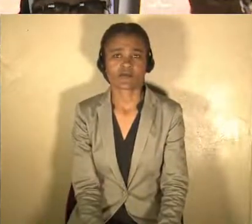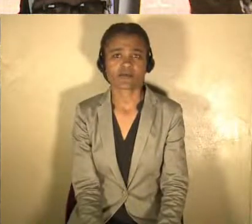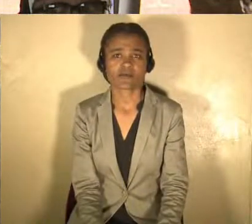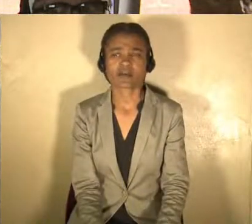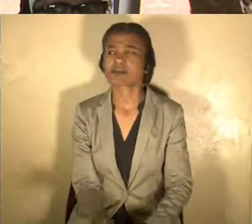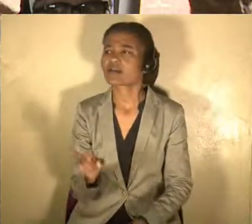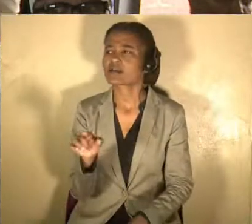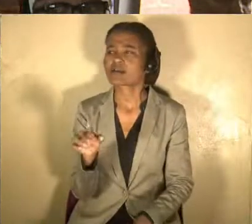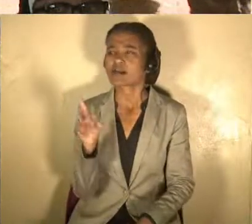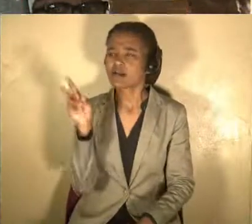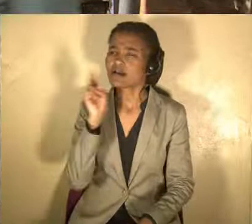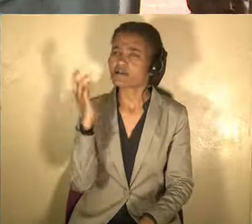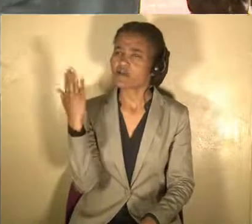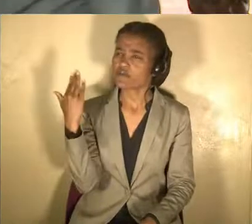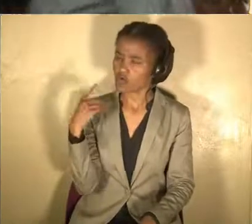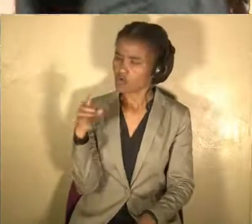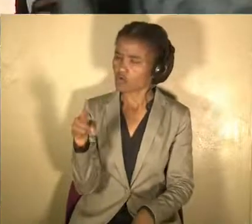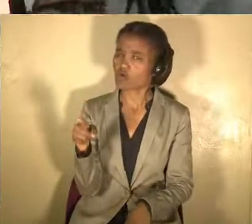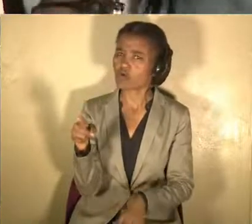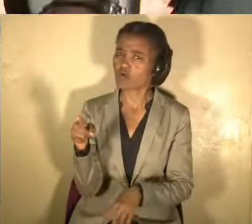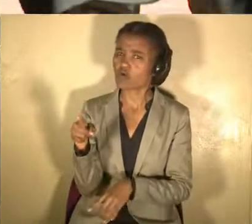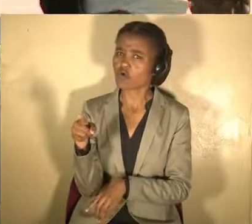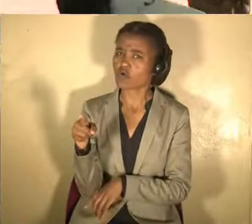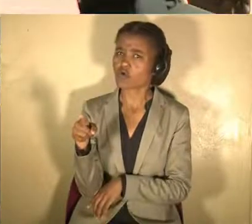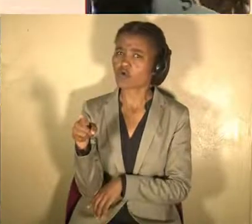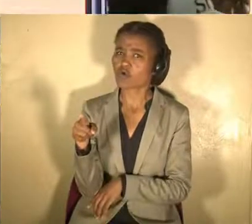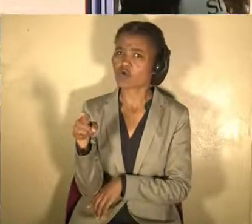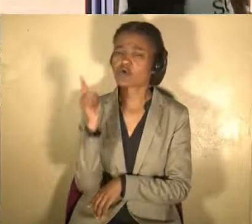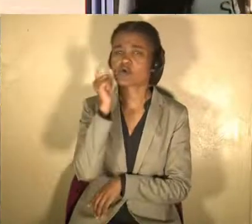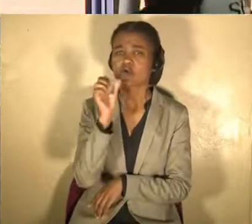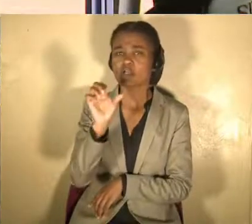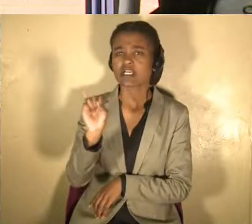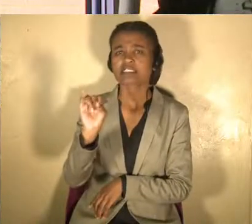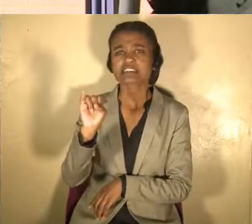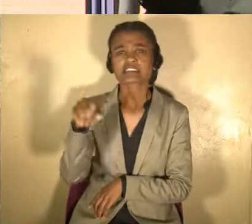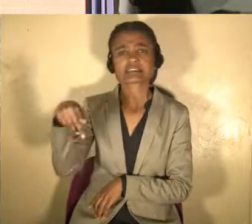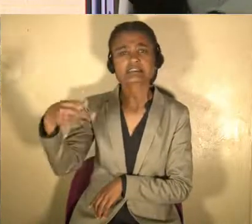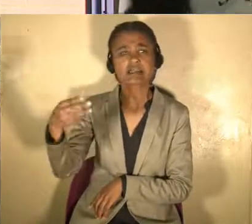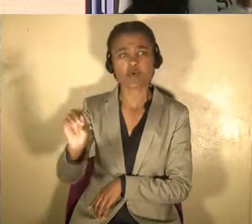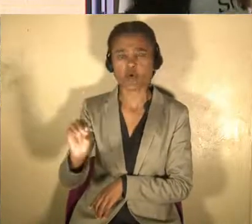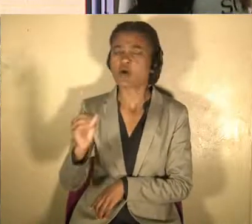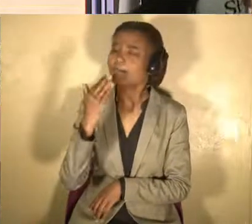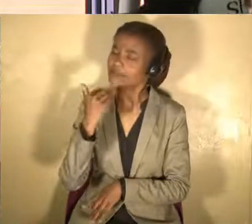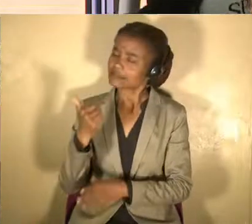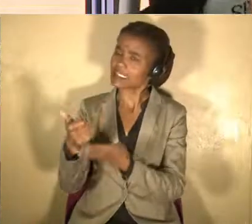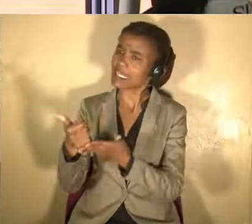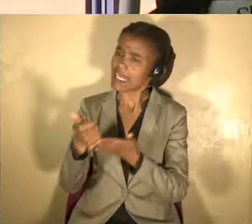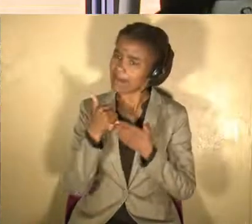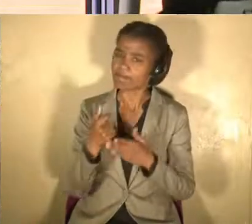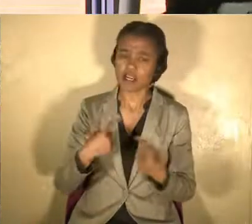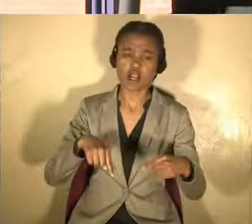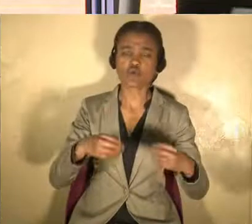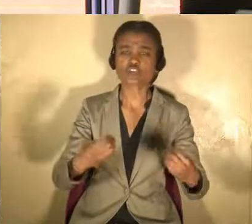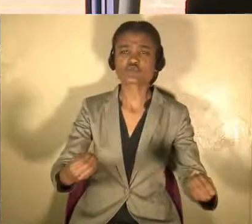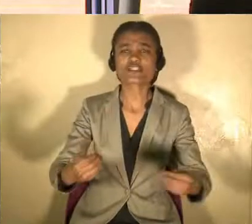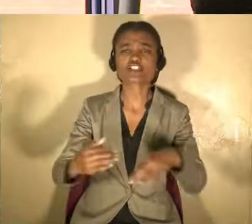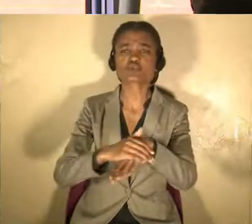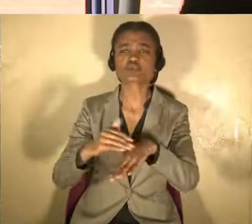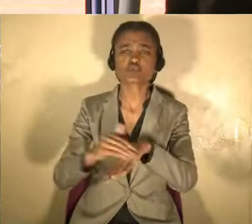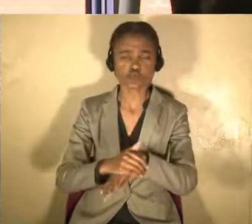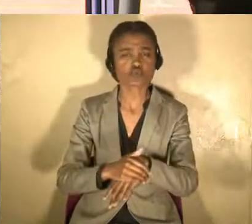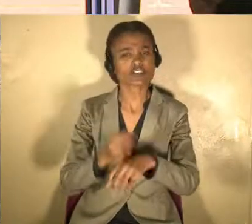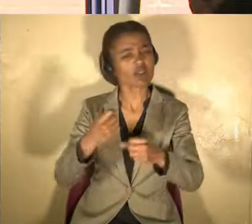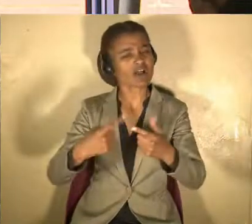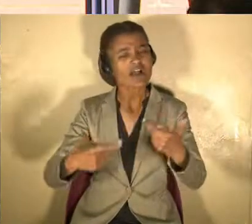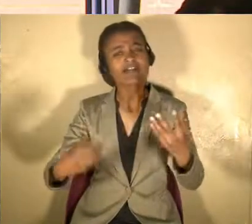forgot his name yakhe. Comrade Sipho, can you help us in our shoes and so on? Ngicela ukuthi nayo that thing